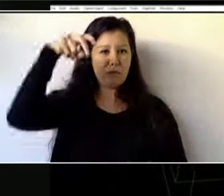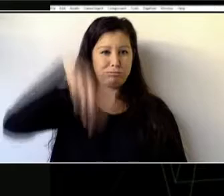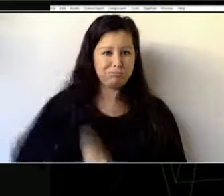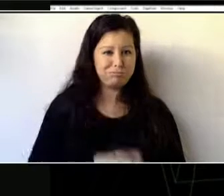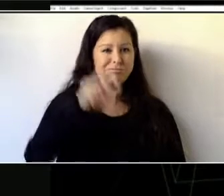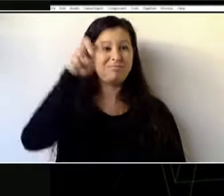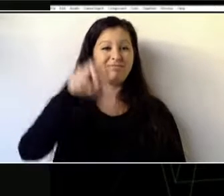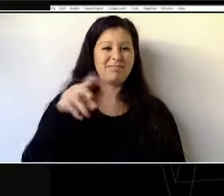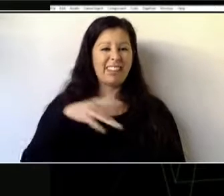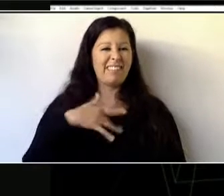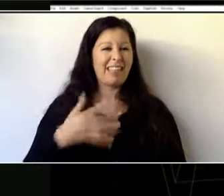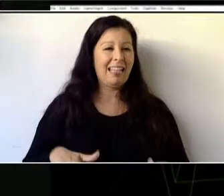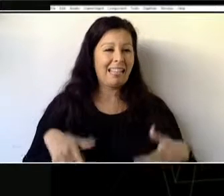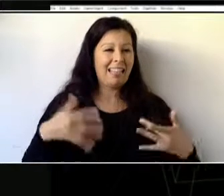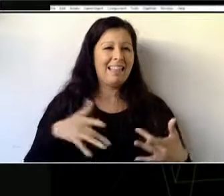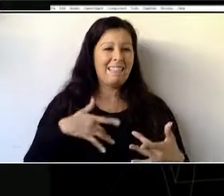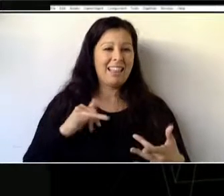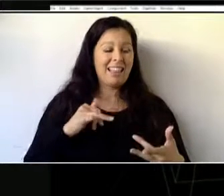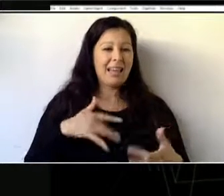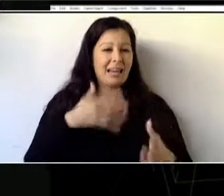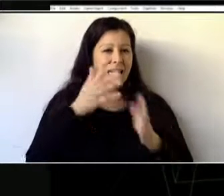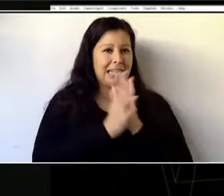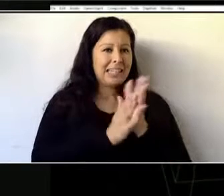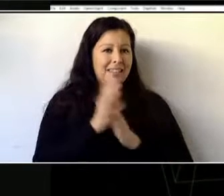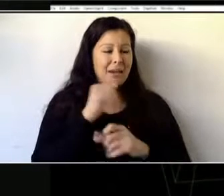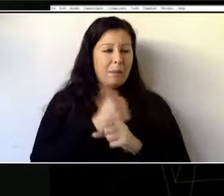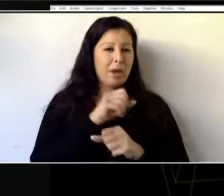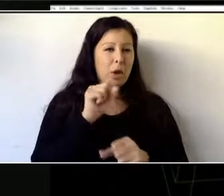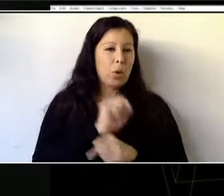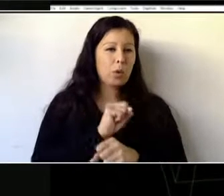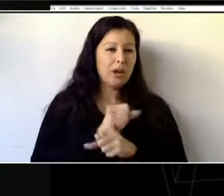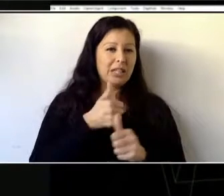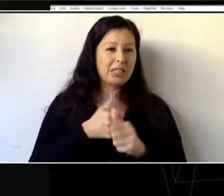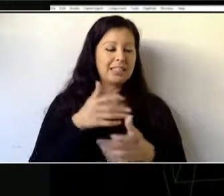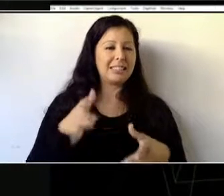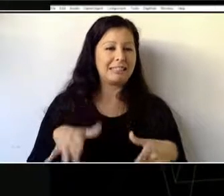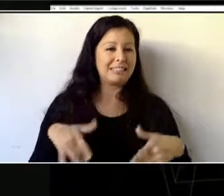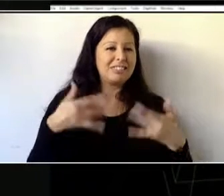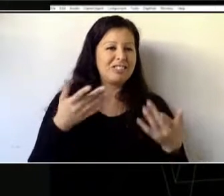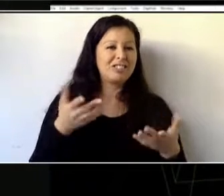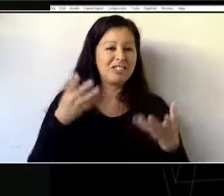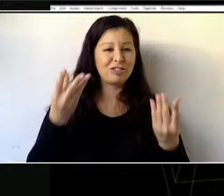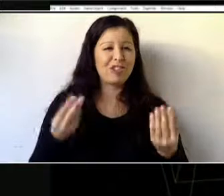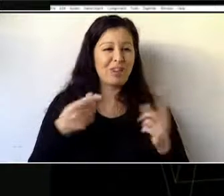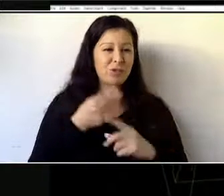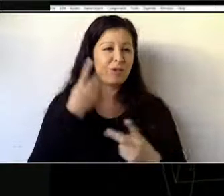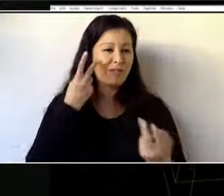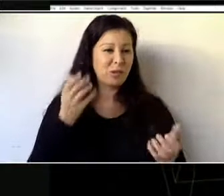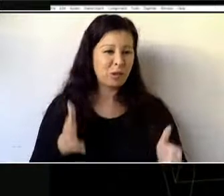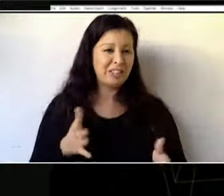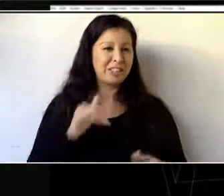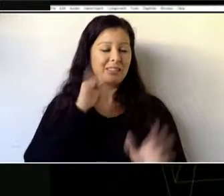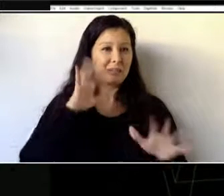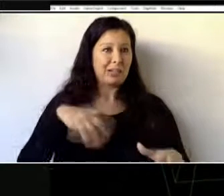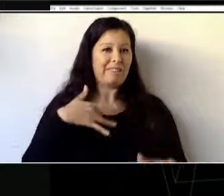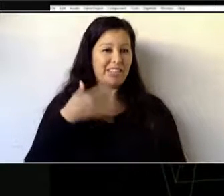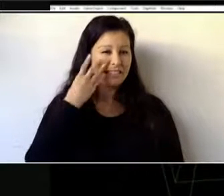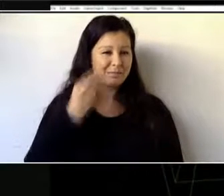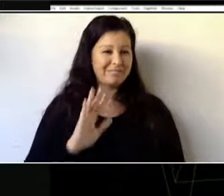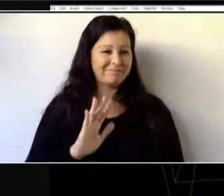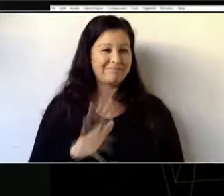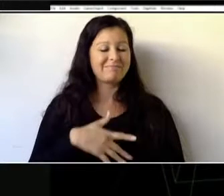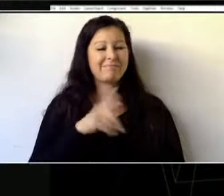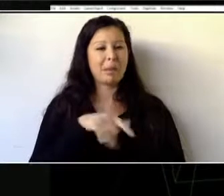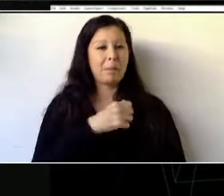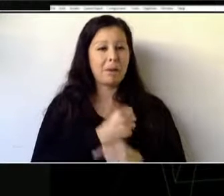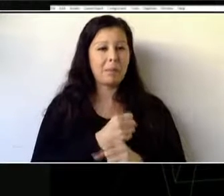still gentle. Like I think I'm still interested in creating works that are gentle for the viewer. But it kind of